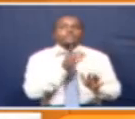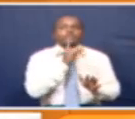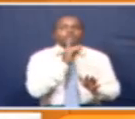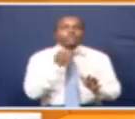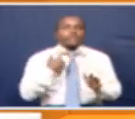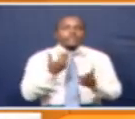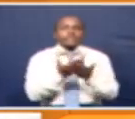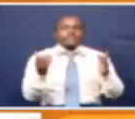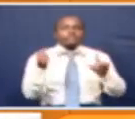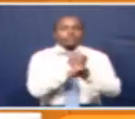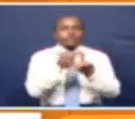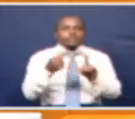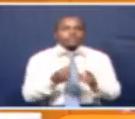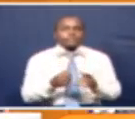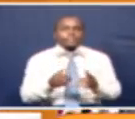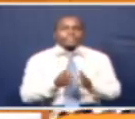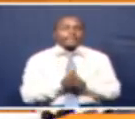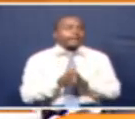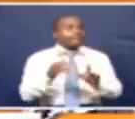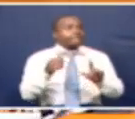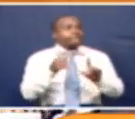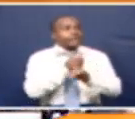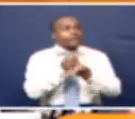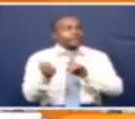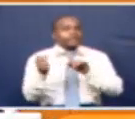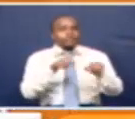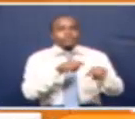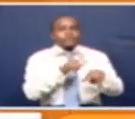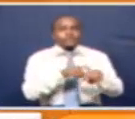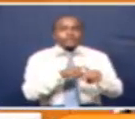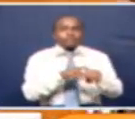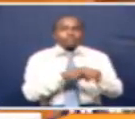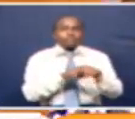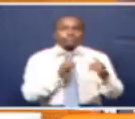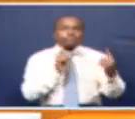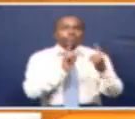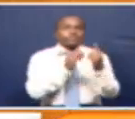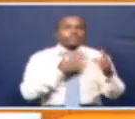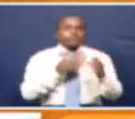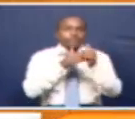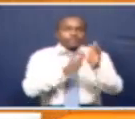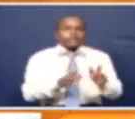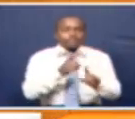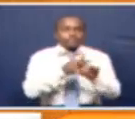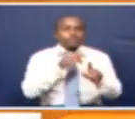any violence. Violence comes about like when we were coming to meet our leader from JKIA.